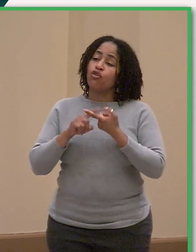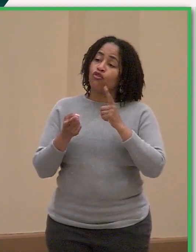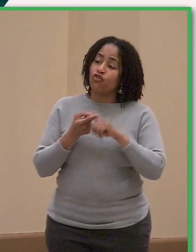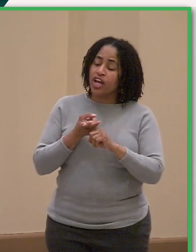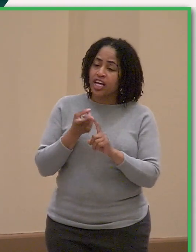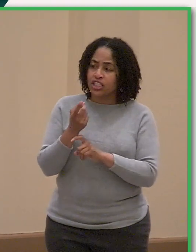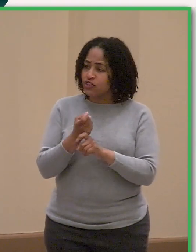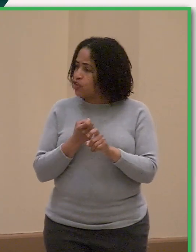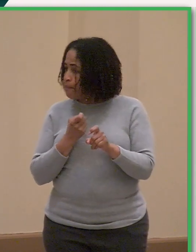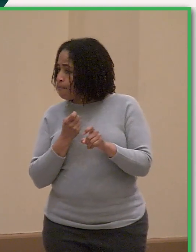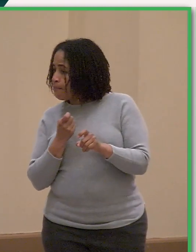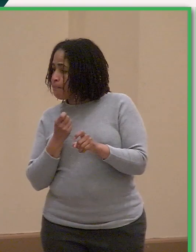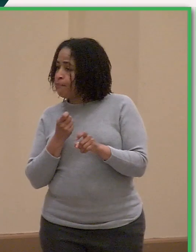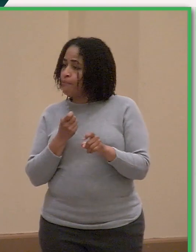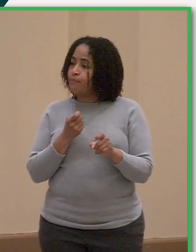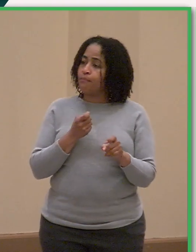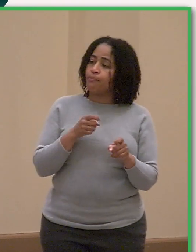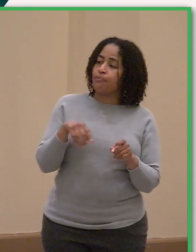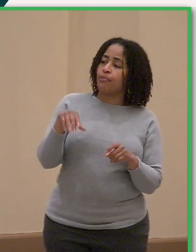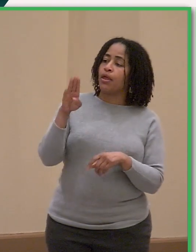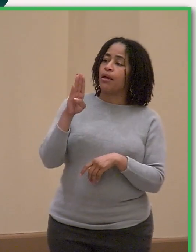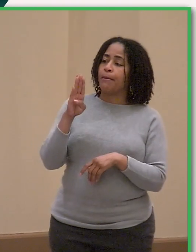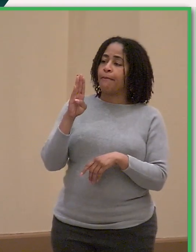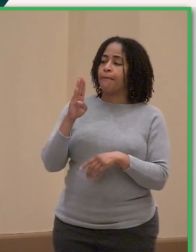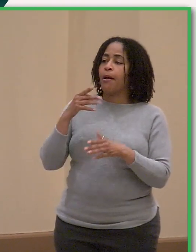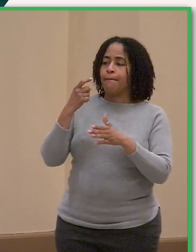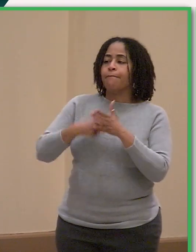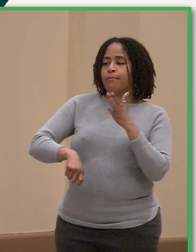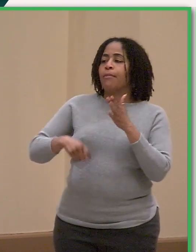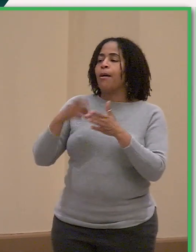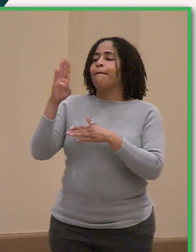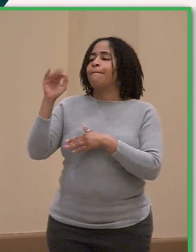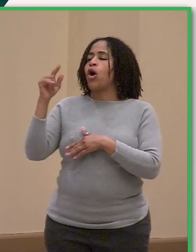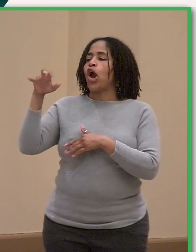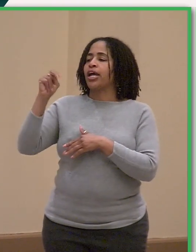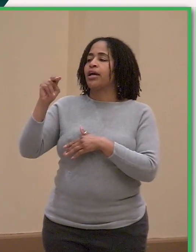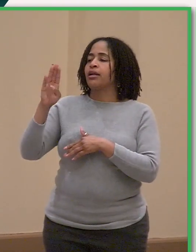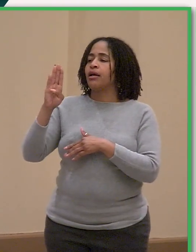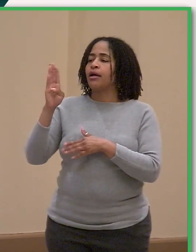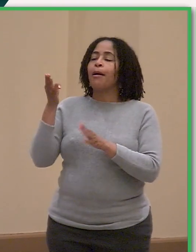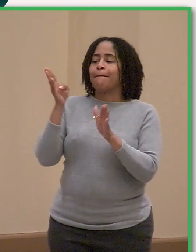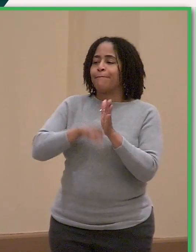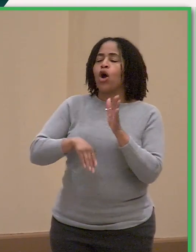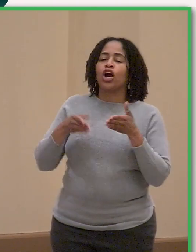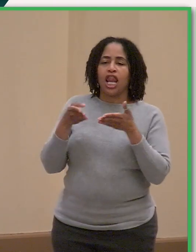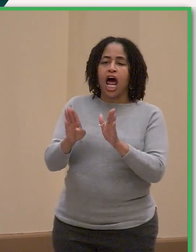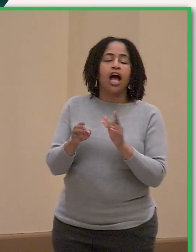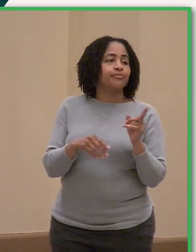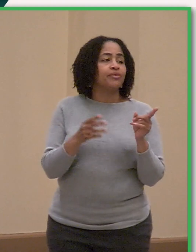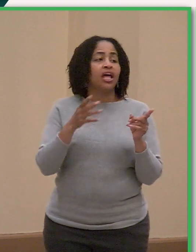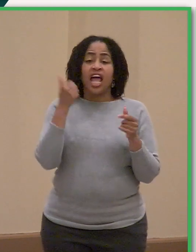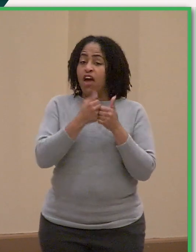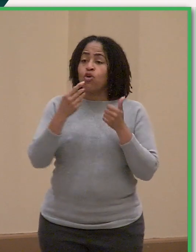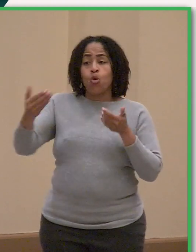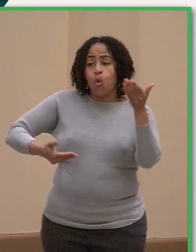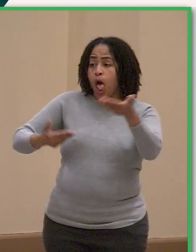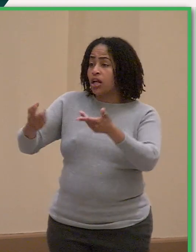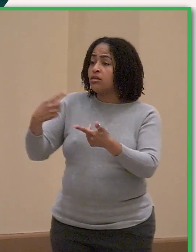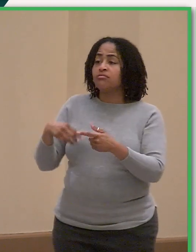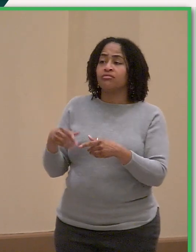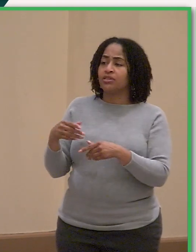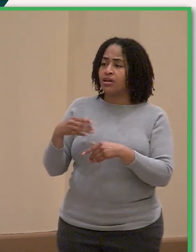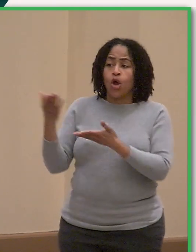Block. There's going to be almost 100 artists and vendors. It's free. Everyone is welcome. Bring a friend,